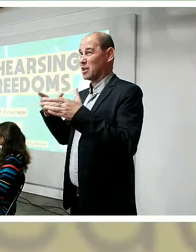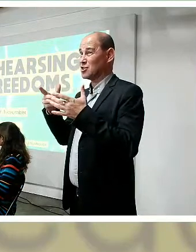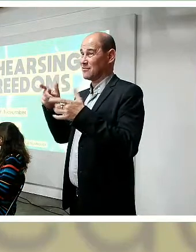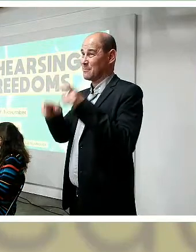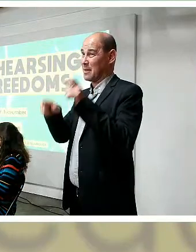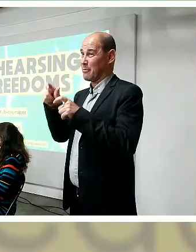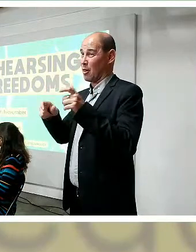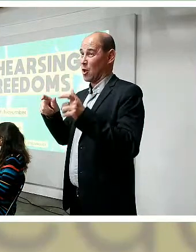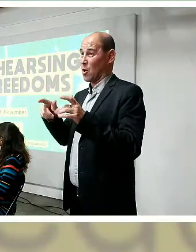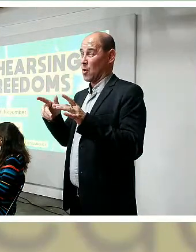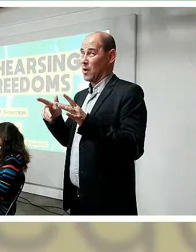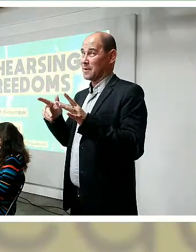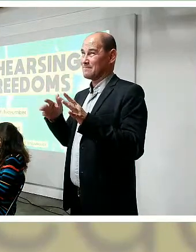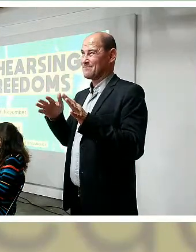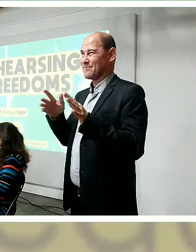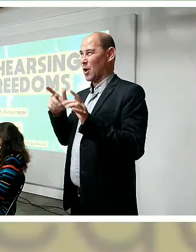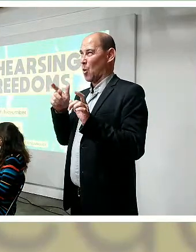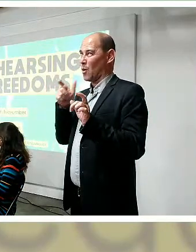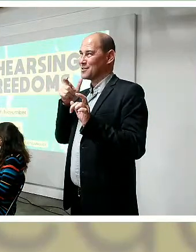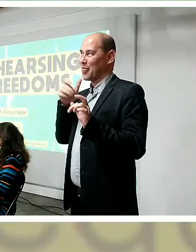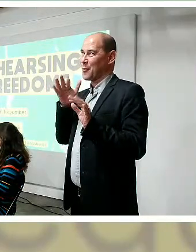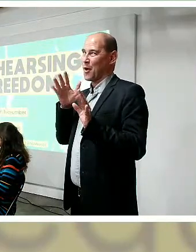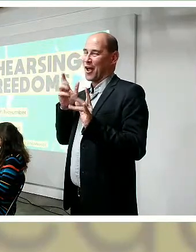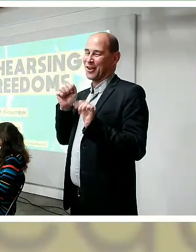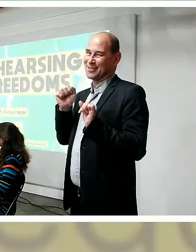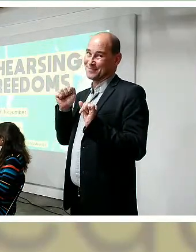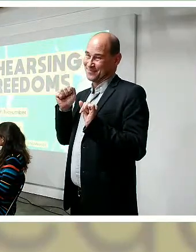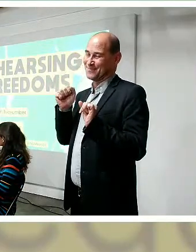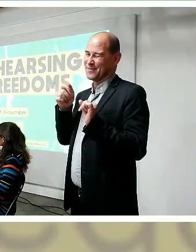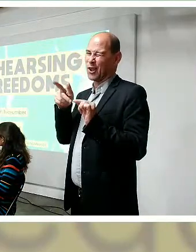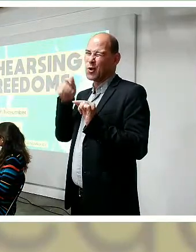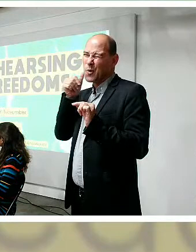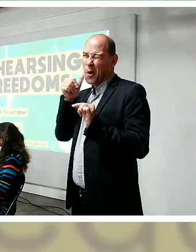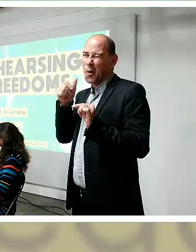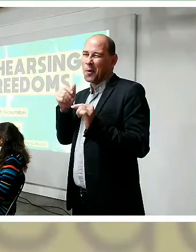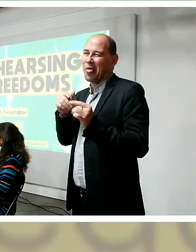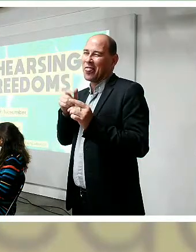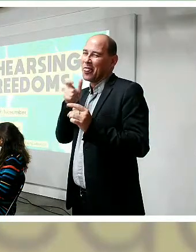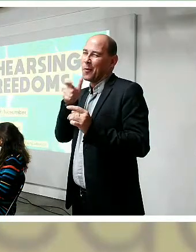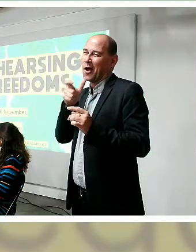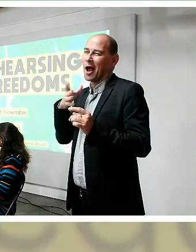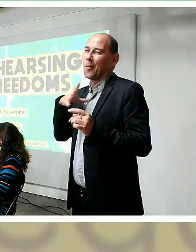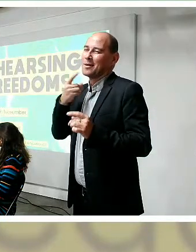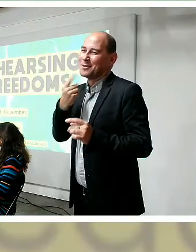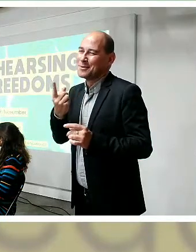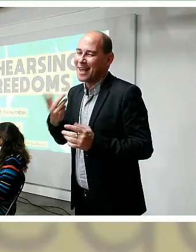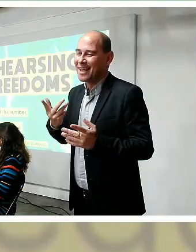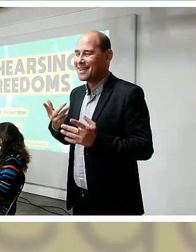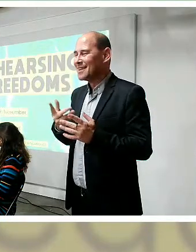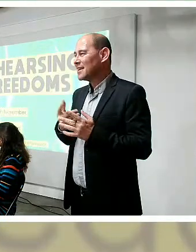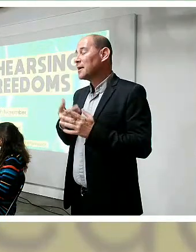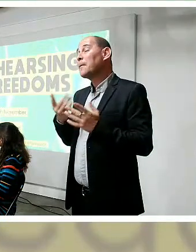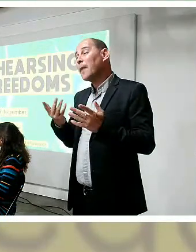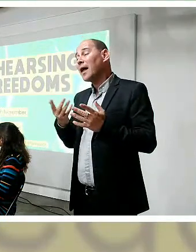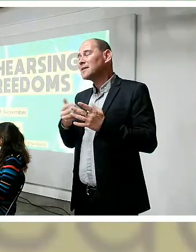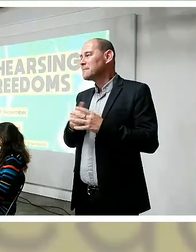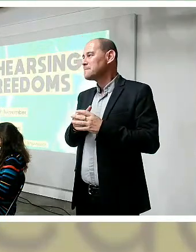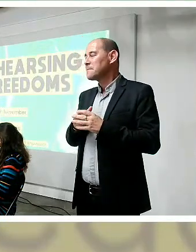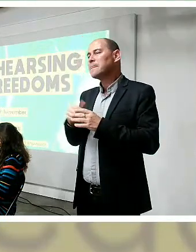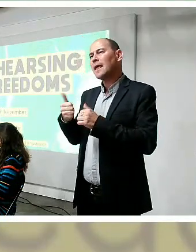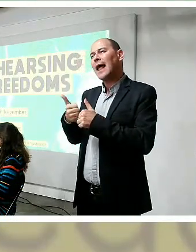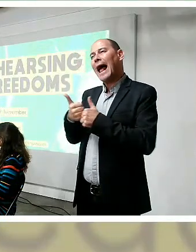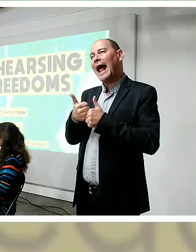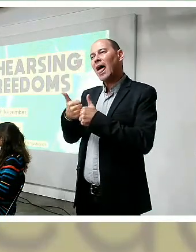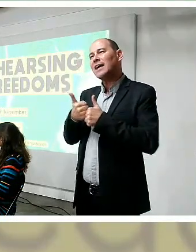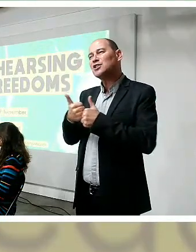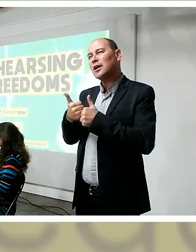insensitive people. I'm not going to say that. You know what I wanted to say. But yeah, you know, allyship, and I